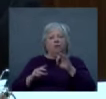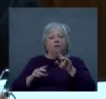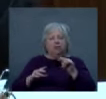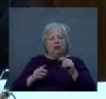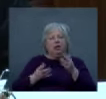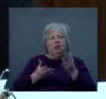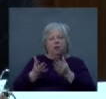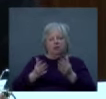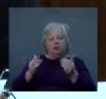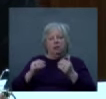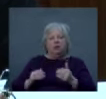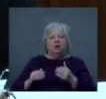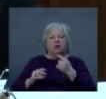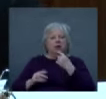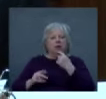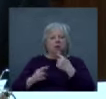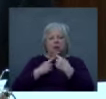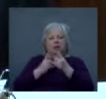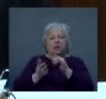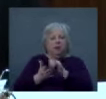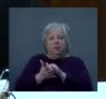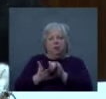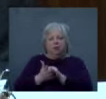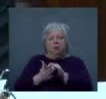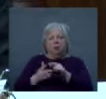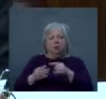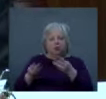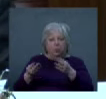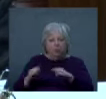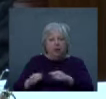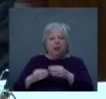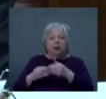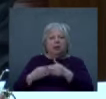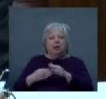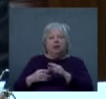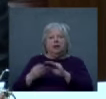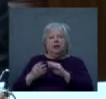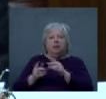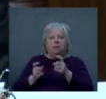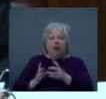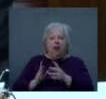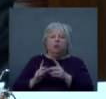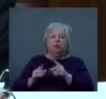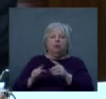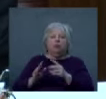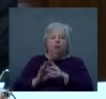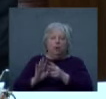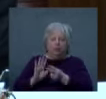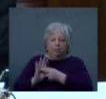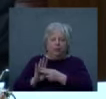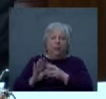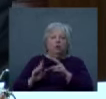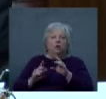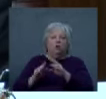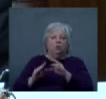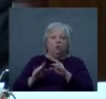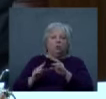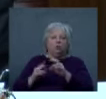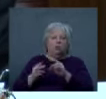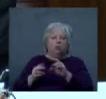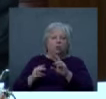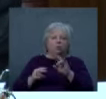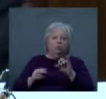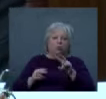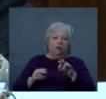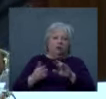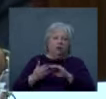ordinance to declare it impractical and unfeasible to bid, to authorize the city manager to issue a sole search purchase order to River City Hydraulics in an amount not to